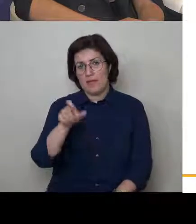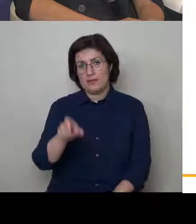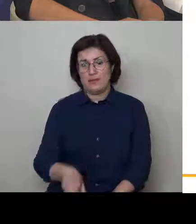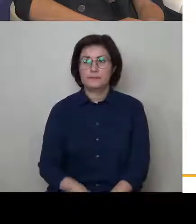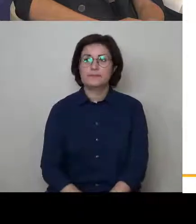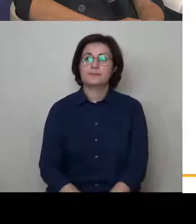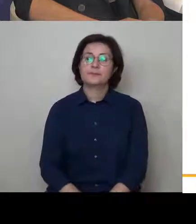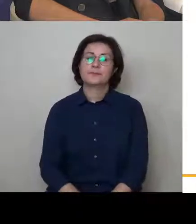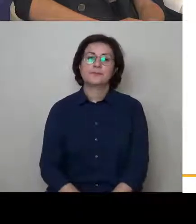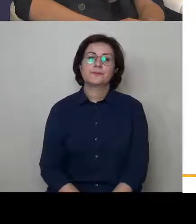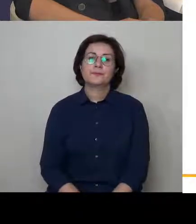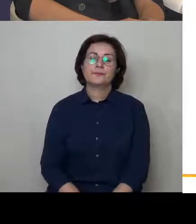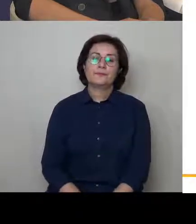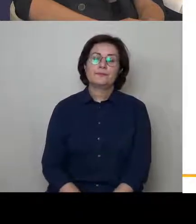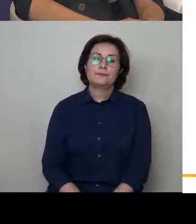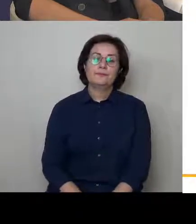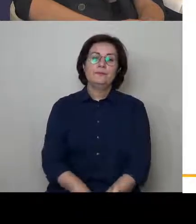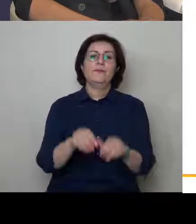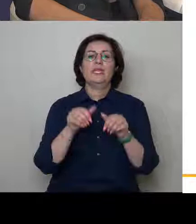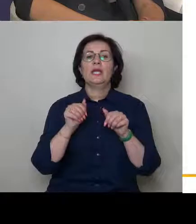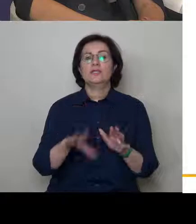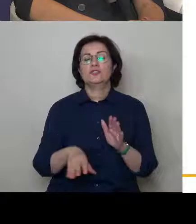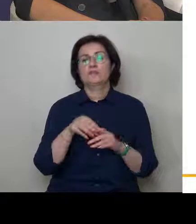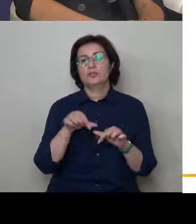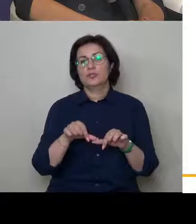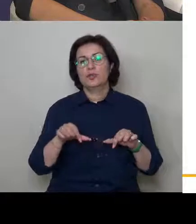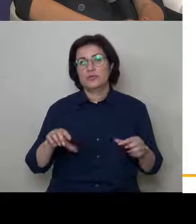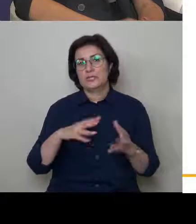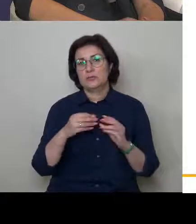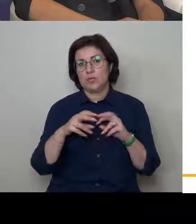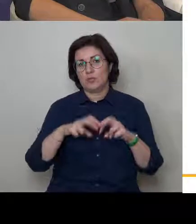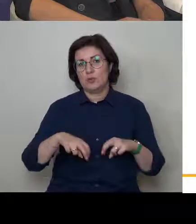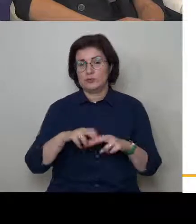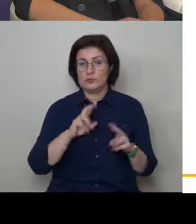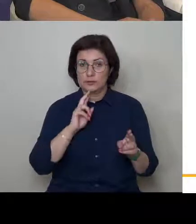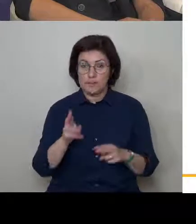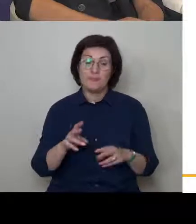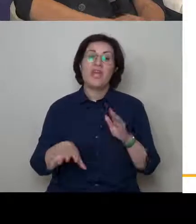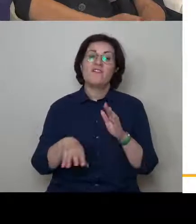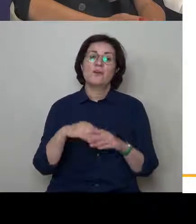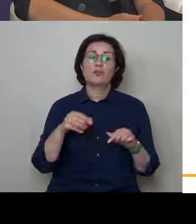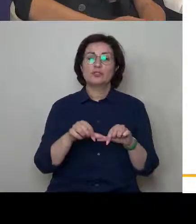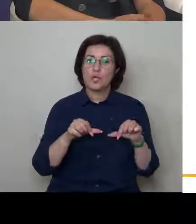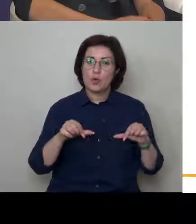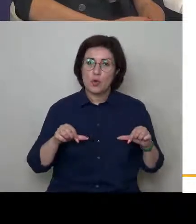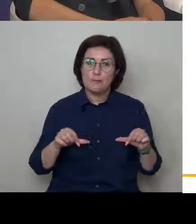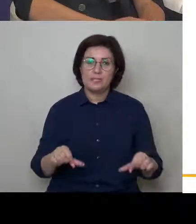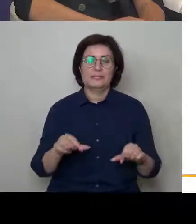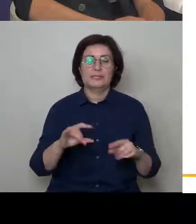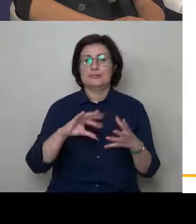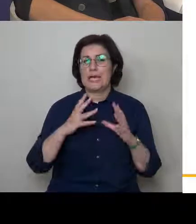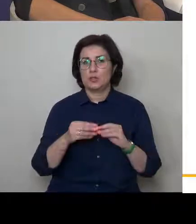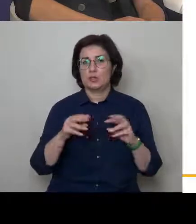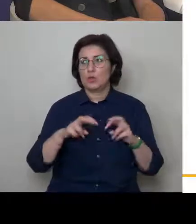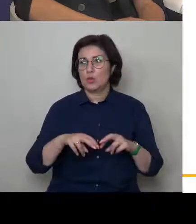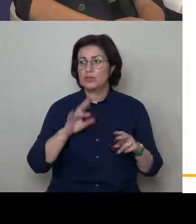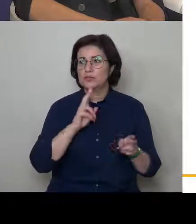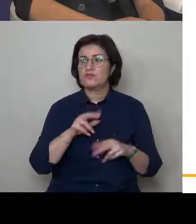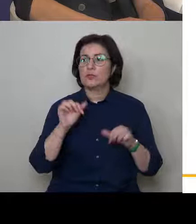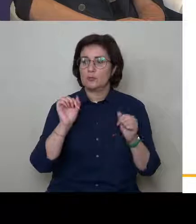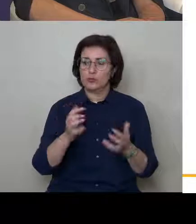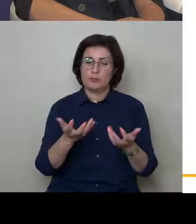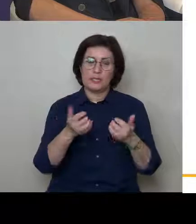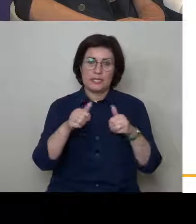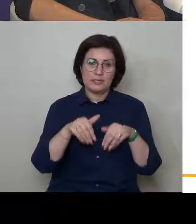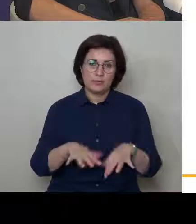the complaint has been received by the election commission after the end of the election process, then the commission has 30 days to